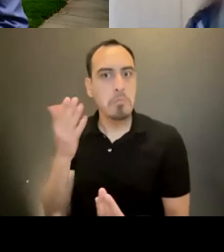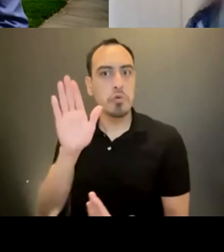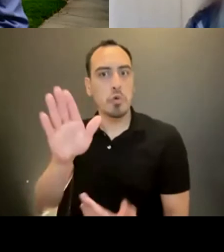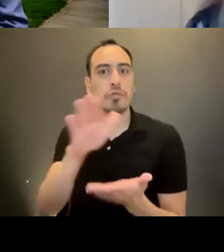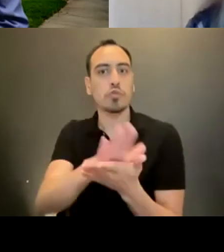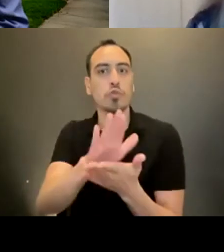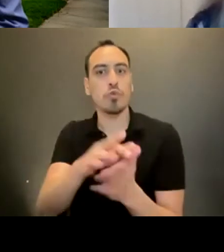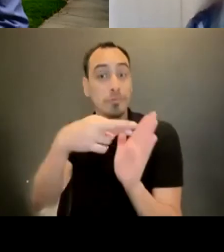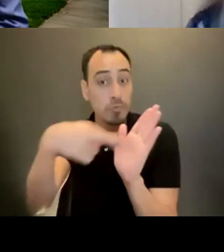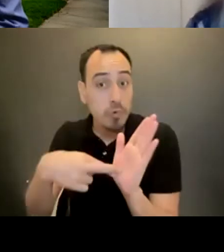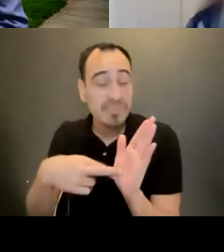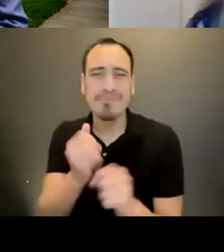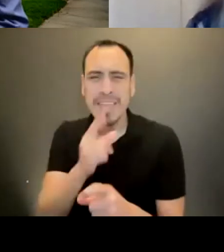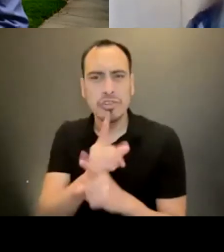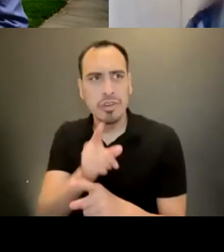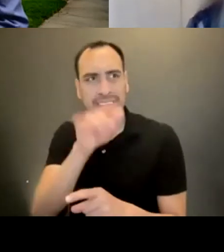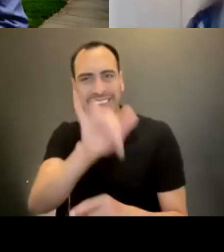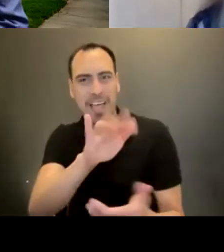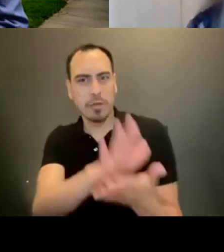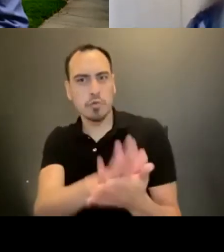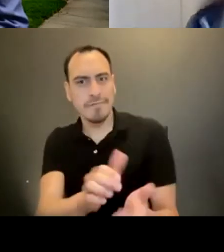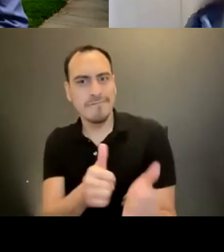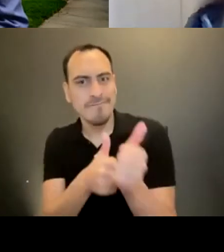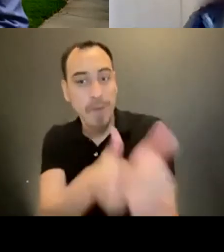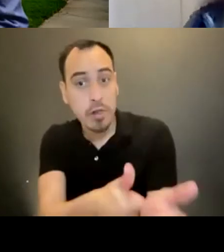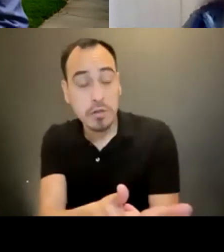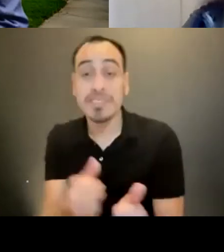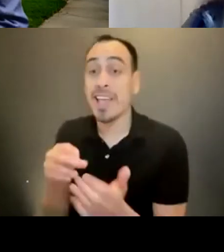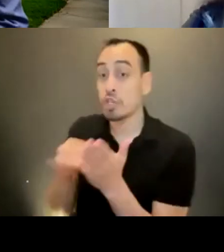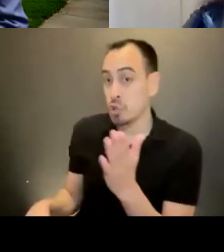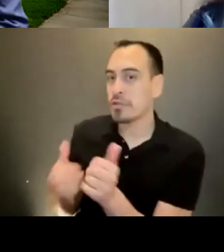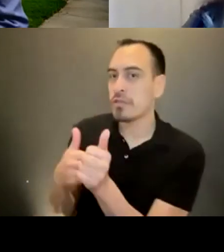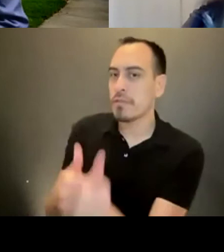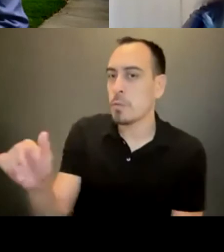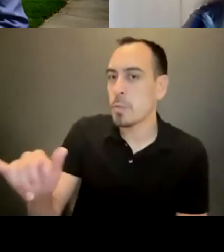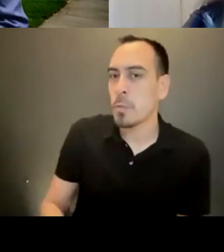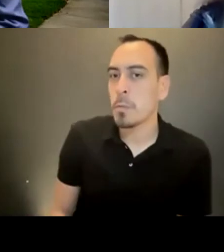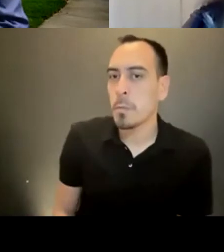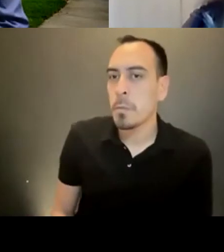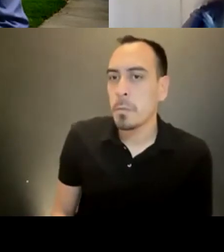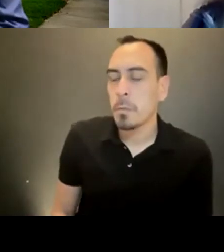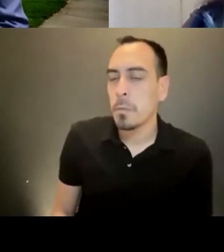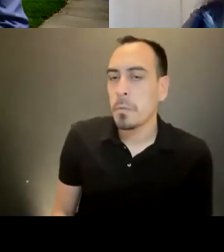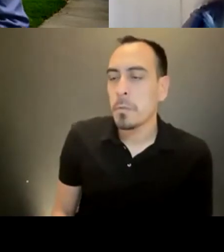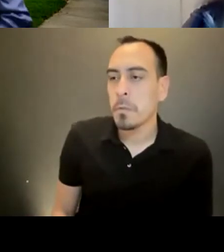they're implemented and that students are following them as well.